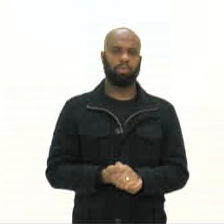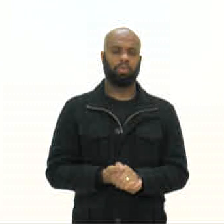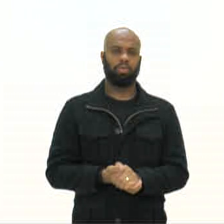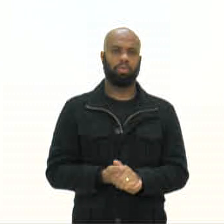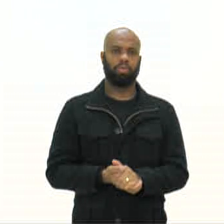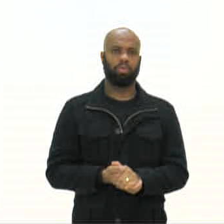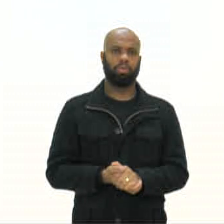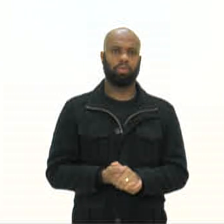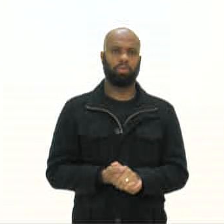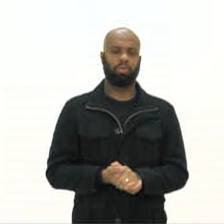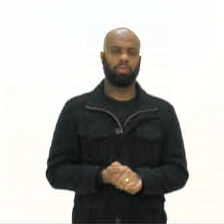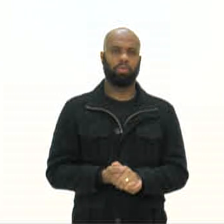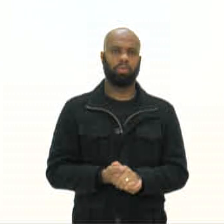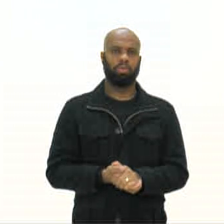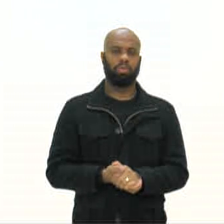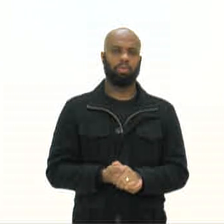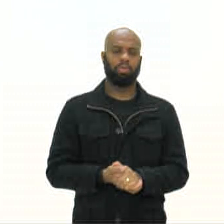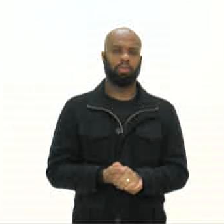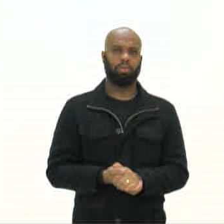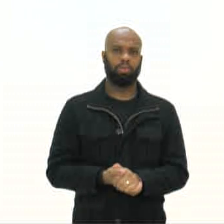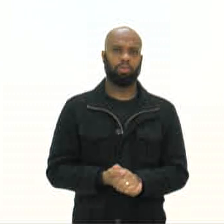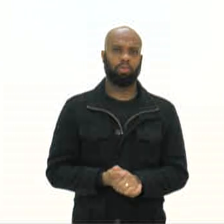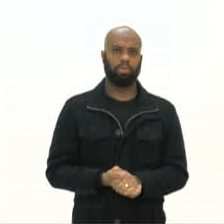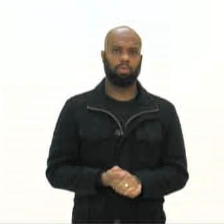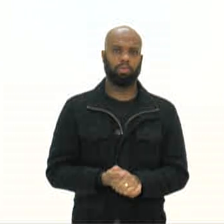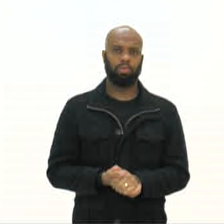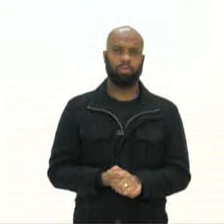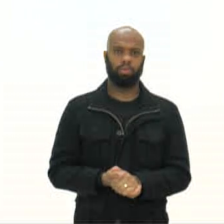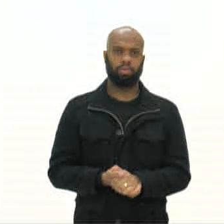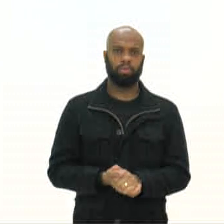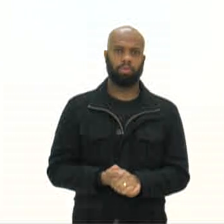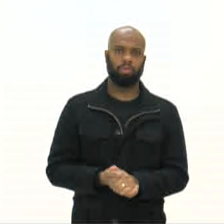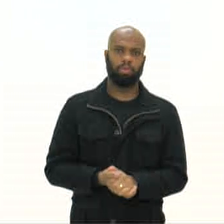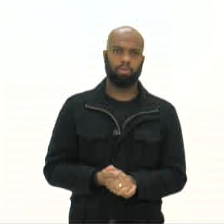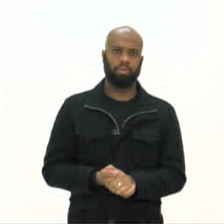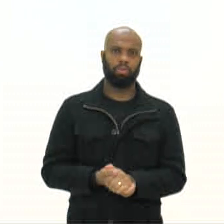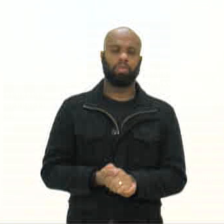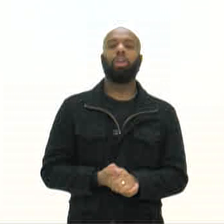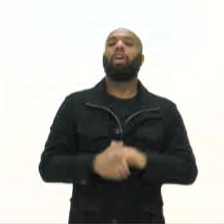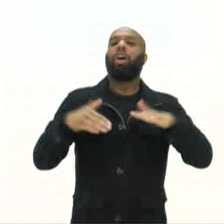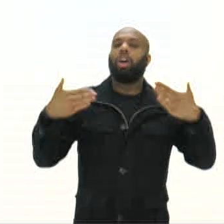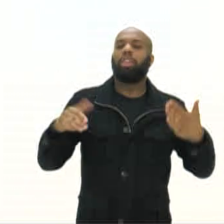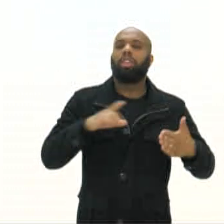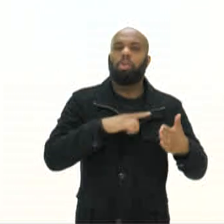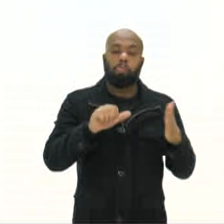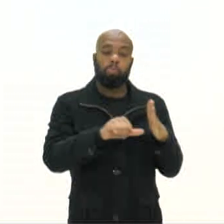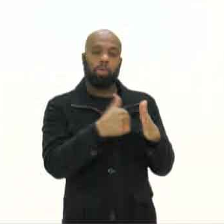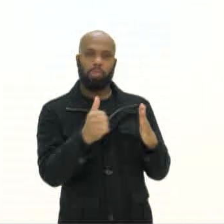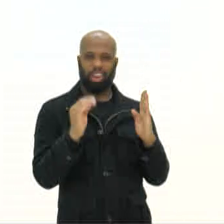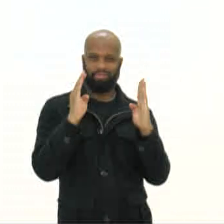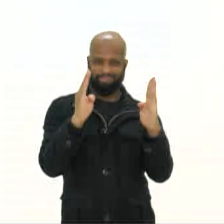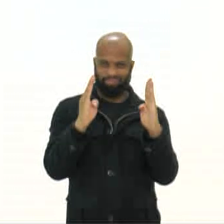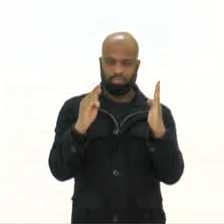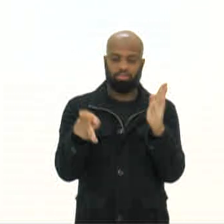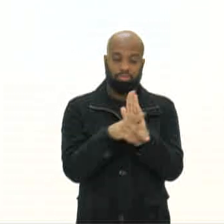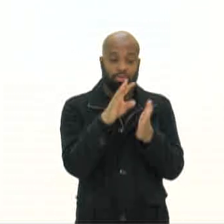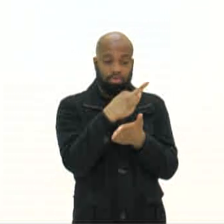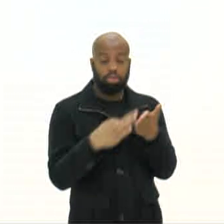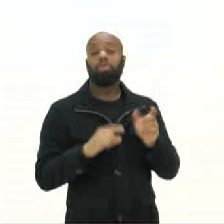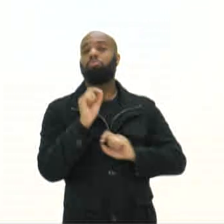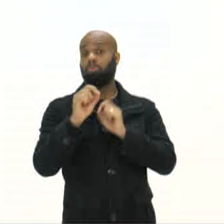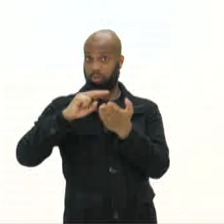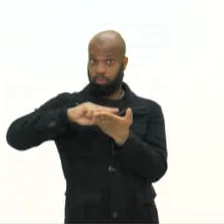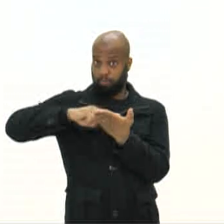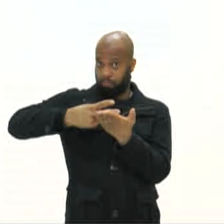shown increasing dynamism since the middle 90s. Então, essa primeira parte do texto ele fala mais ou menos assim, que